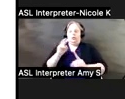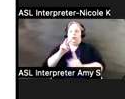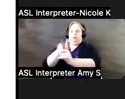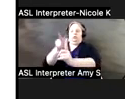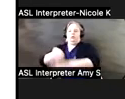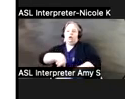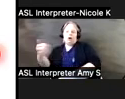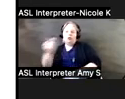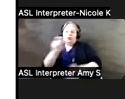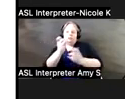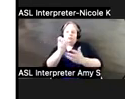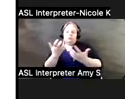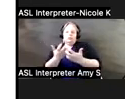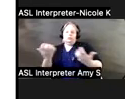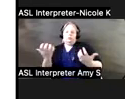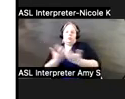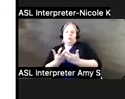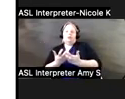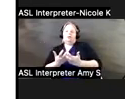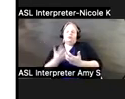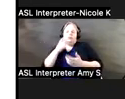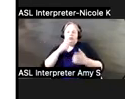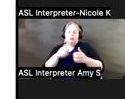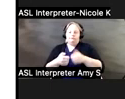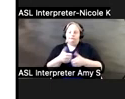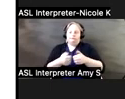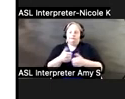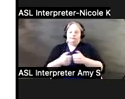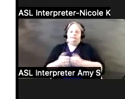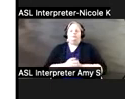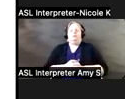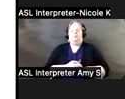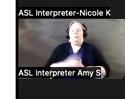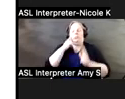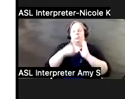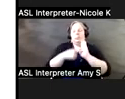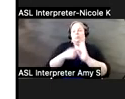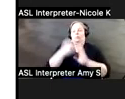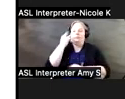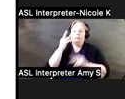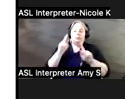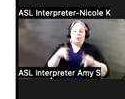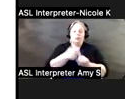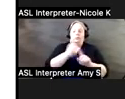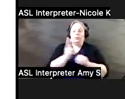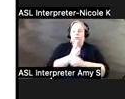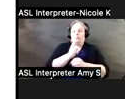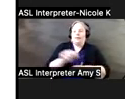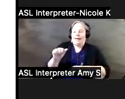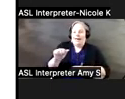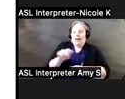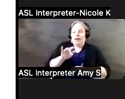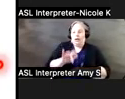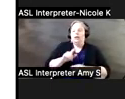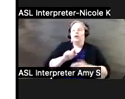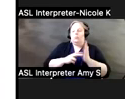adaptive switches for the controls on a gaming controller. So for example, if somebody wants to be able to access the A button on a controller, you can